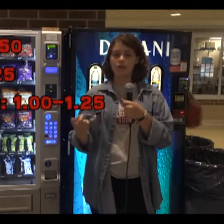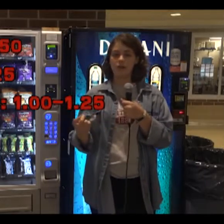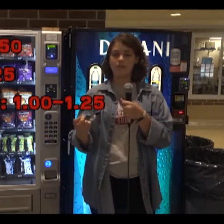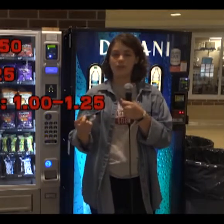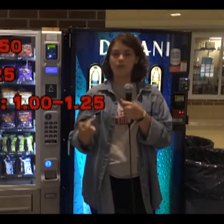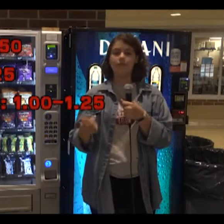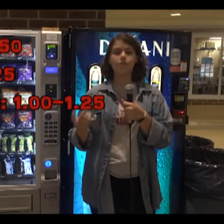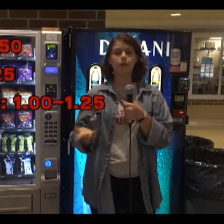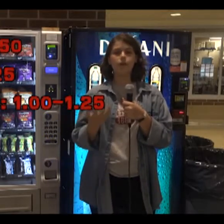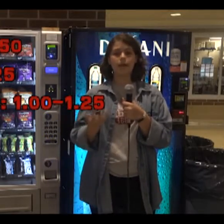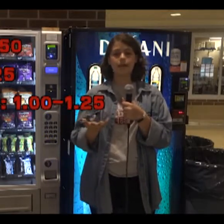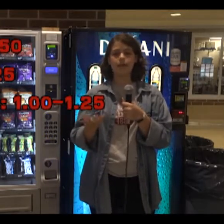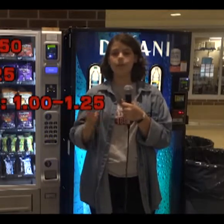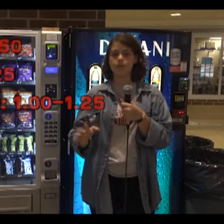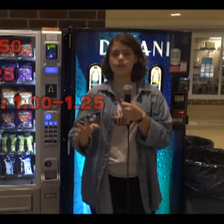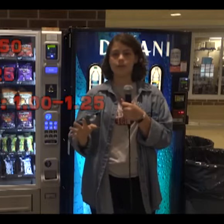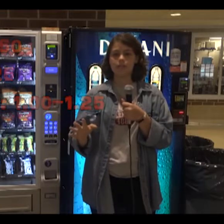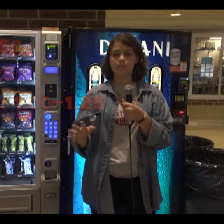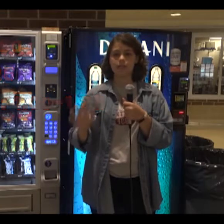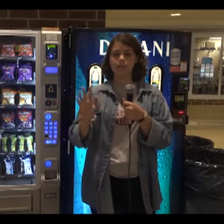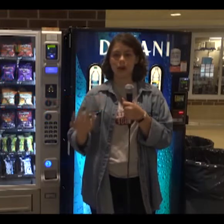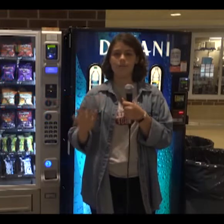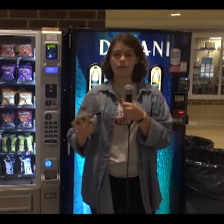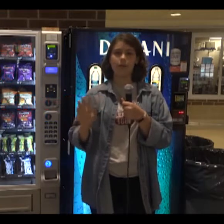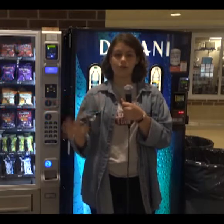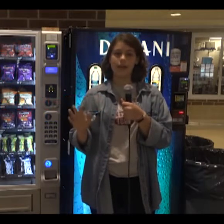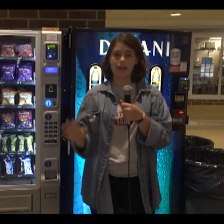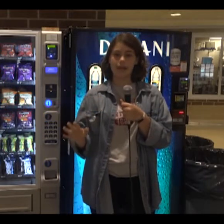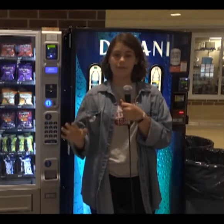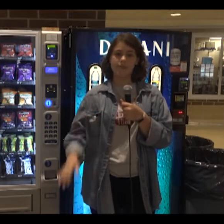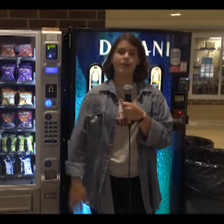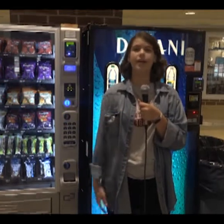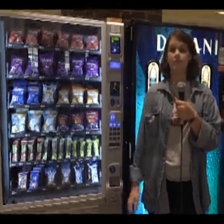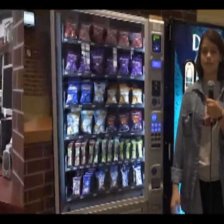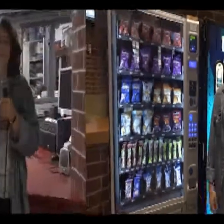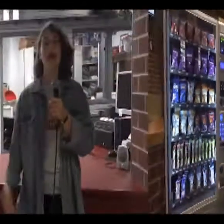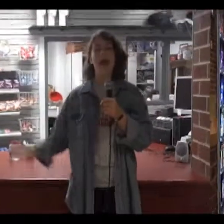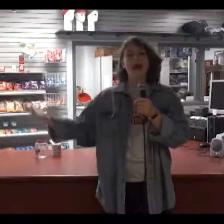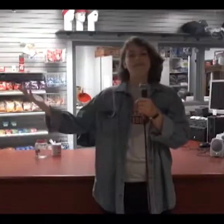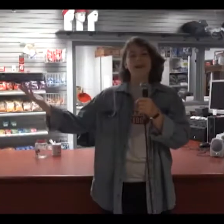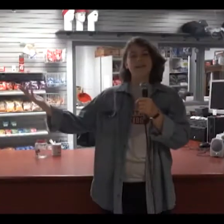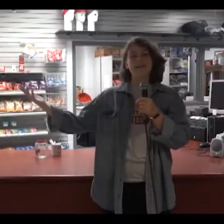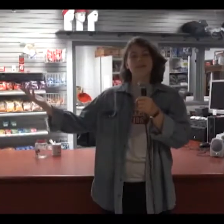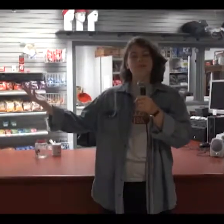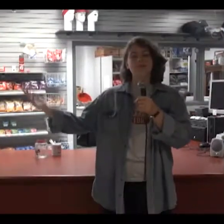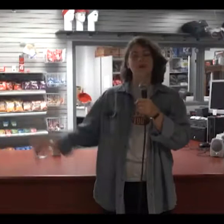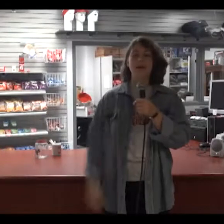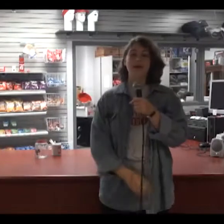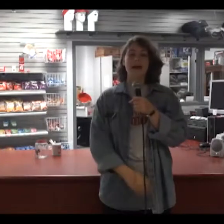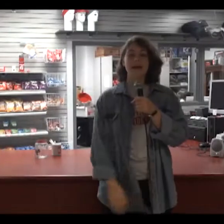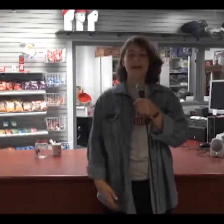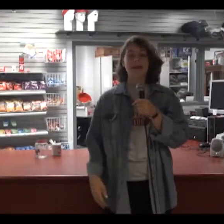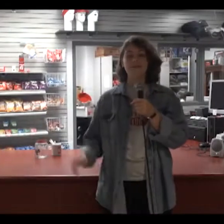to $1.25, so far making it the most expensive place to buy food and drink in the cafeteria. And finally, the school store,